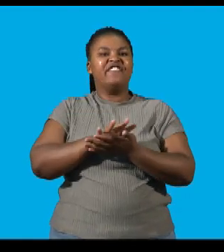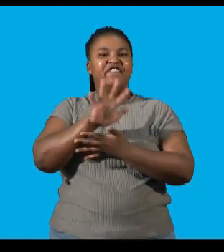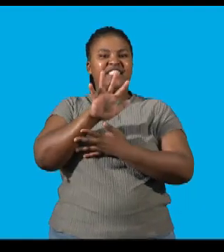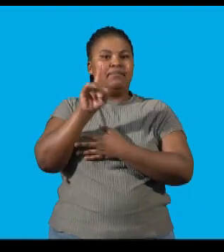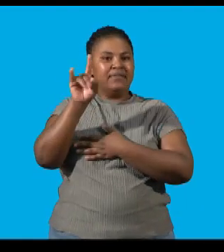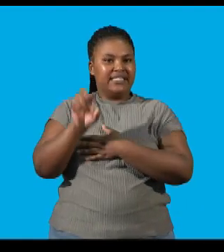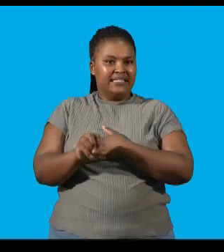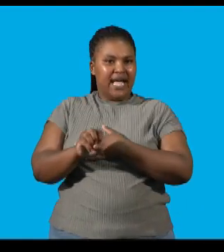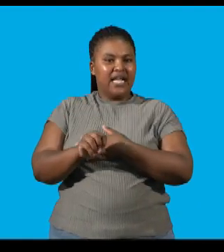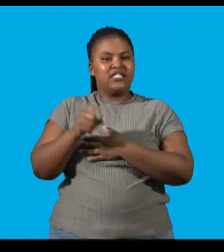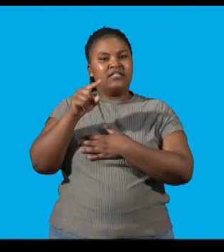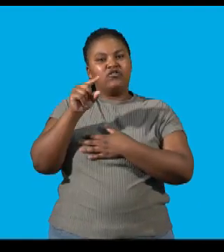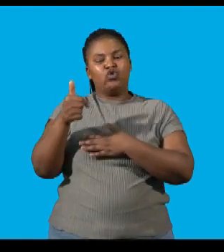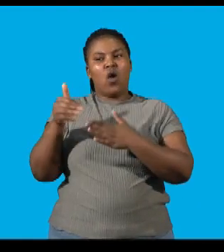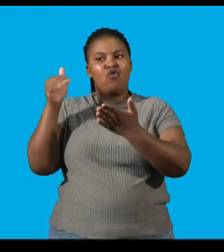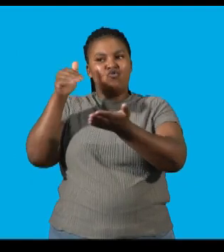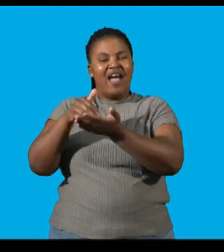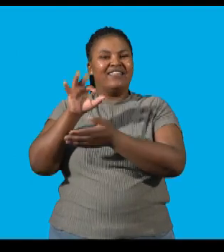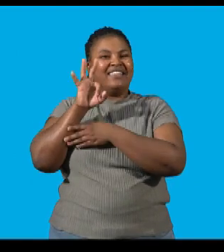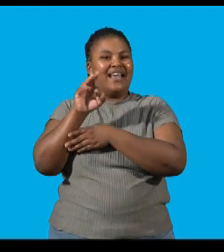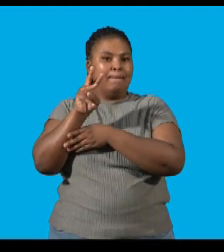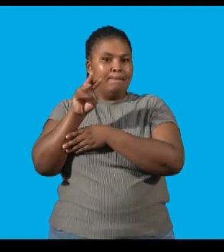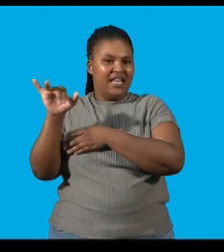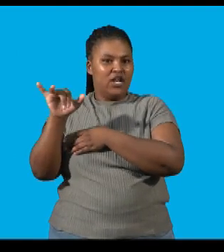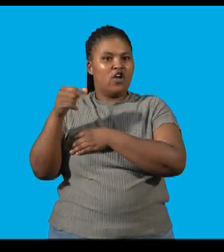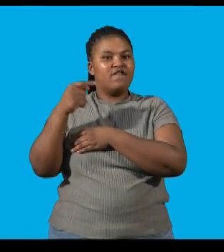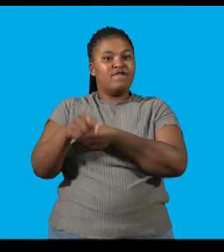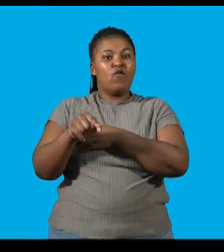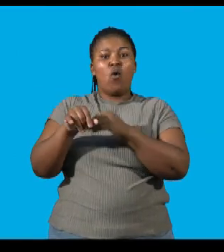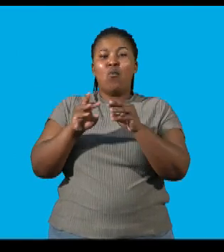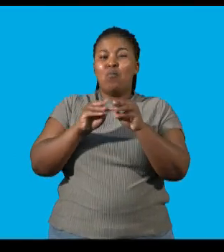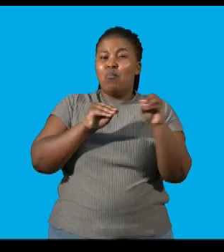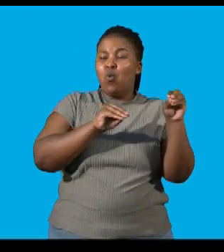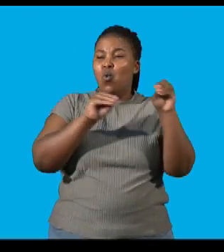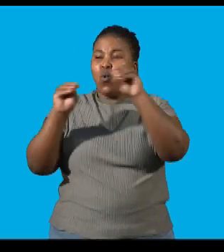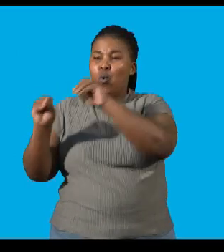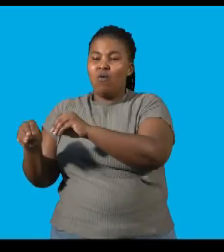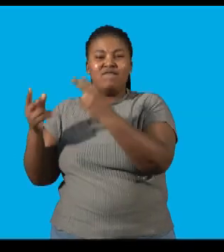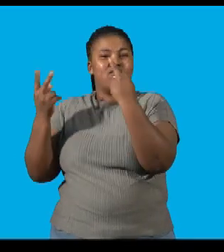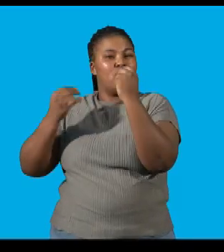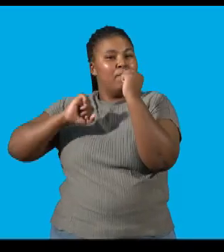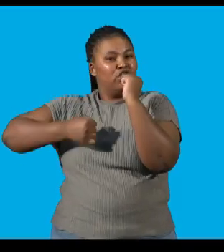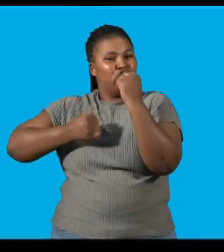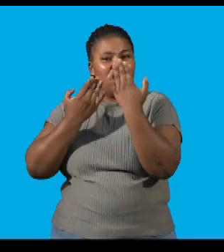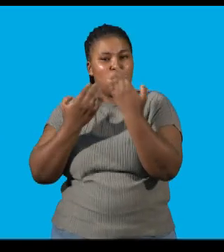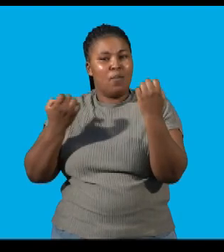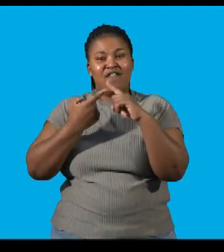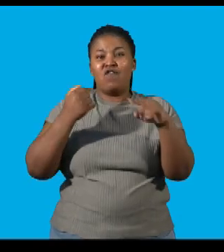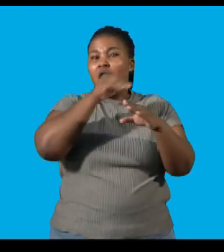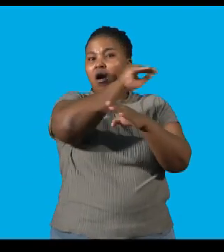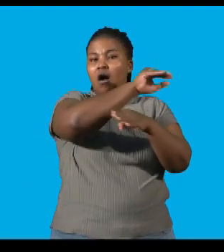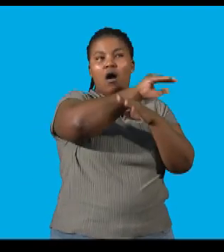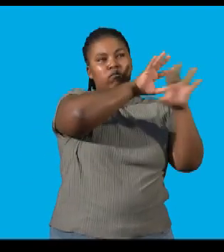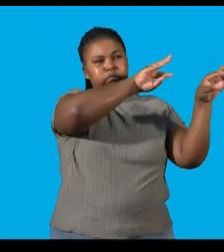15%, to a maximum of 3 million of relocating new machinery and equipment from abroad.